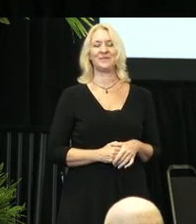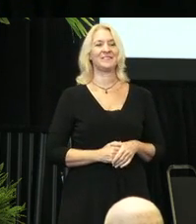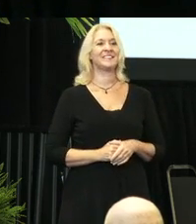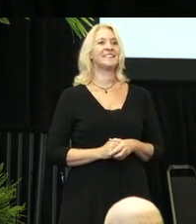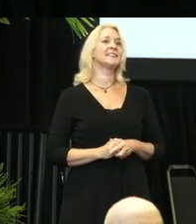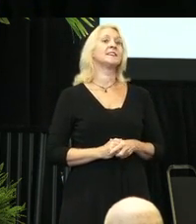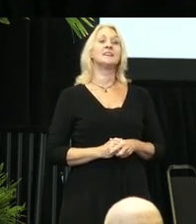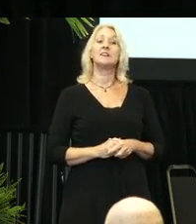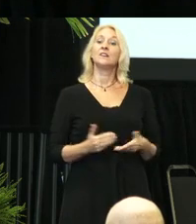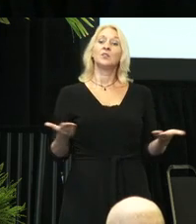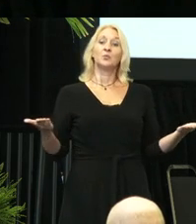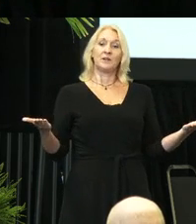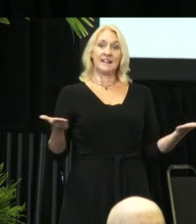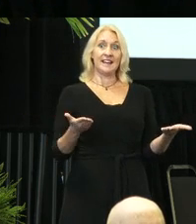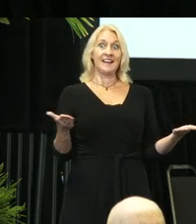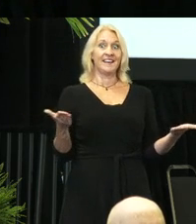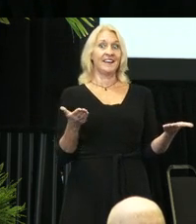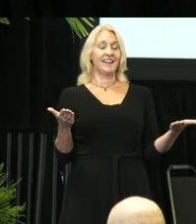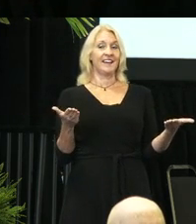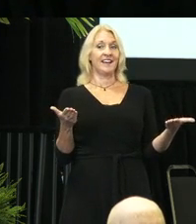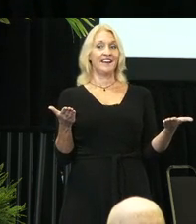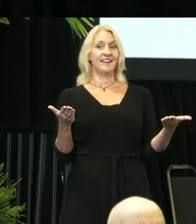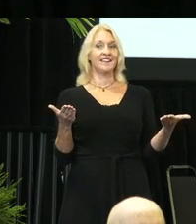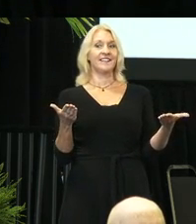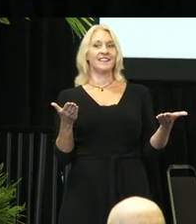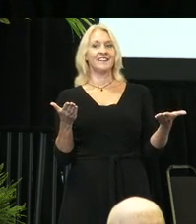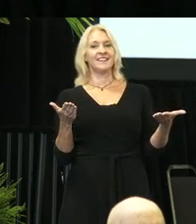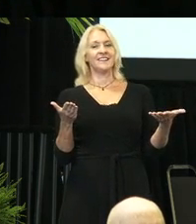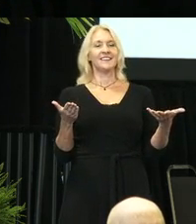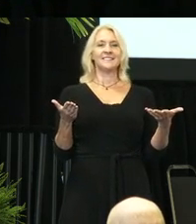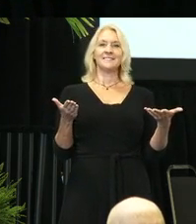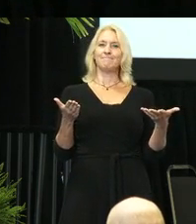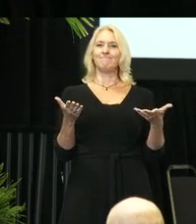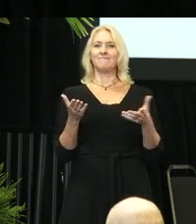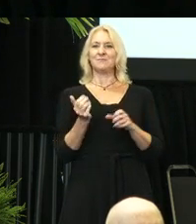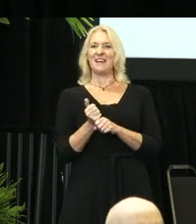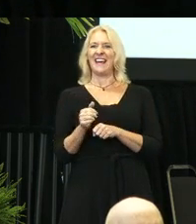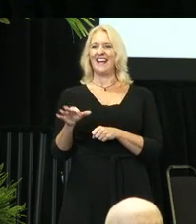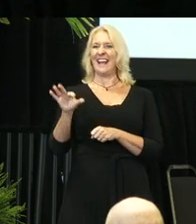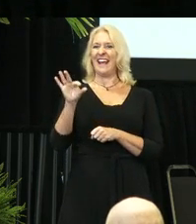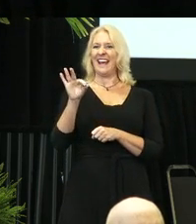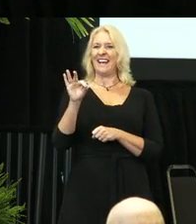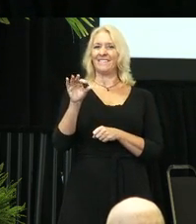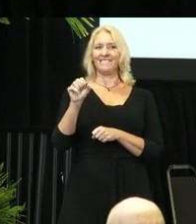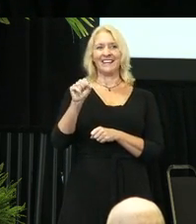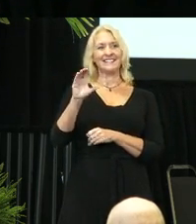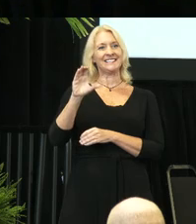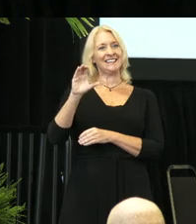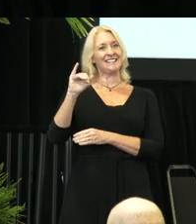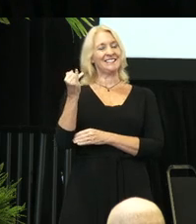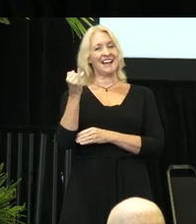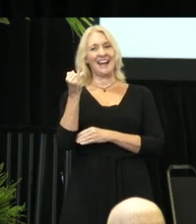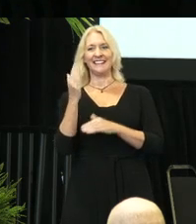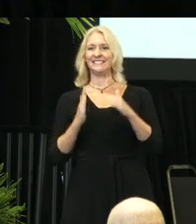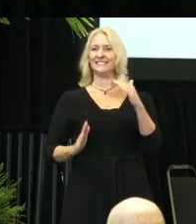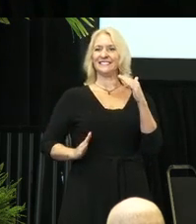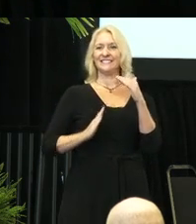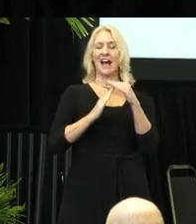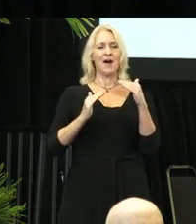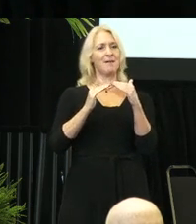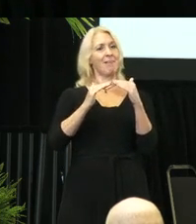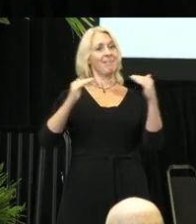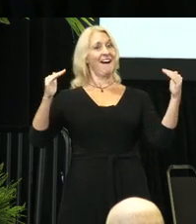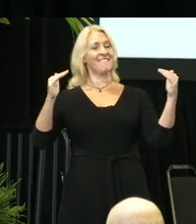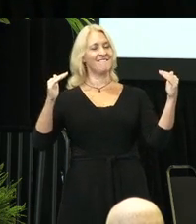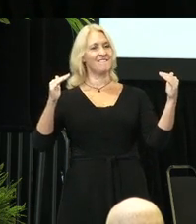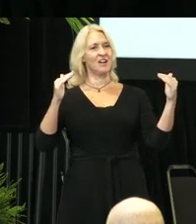We are here to bring FSCJ to the highest level of access and respect and value for